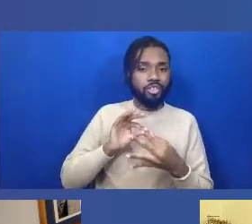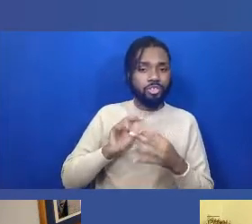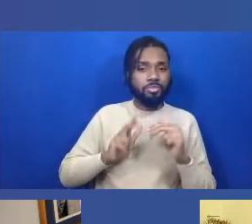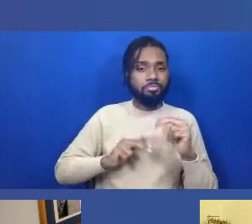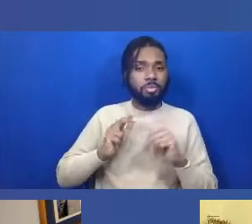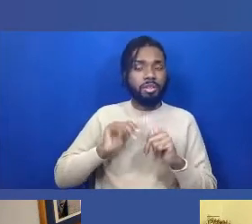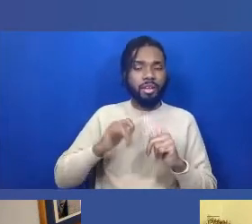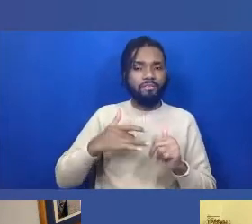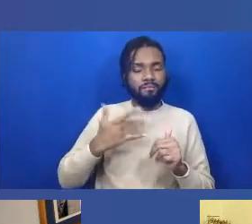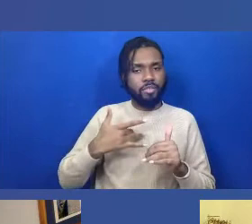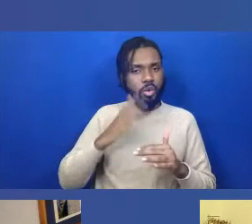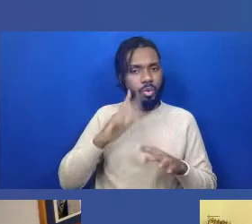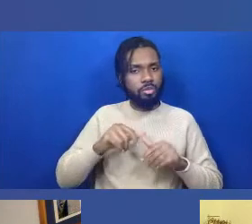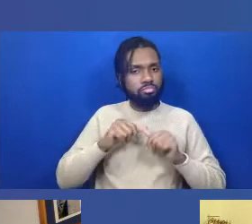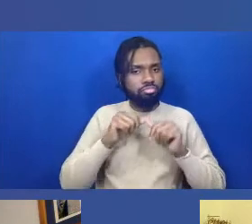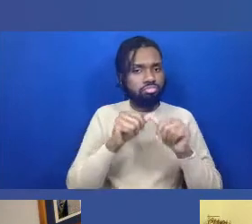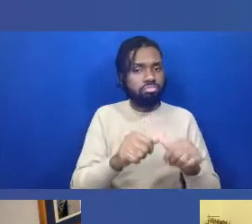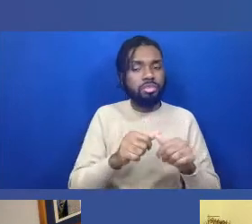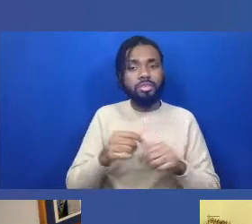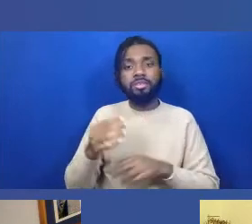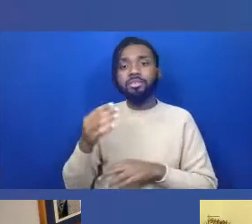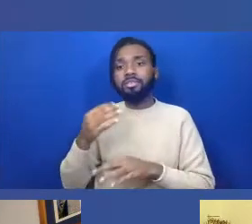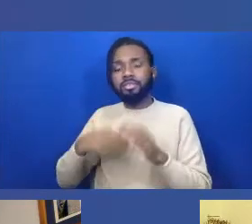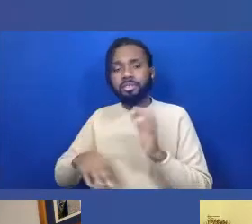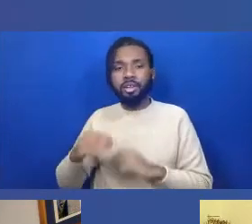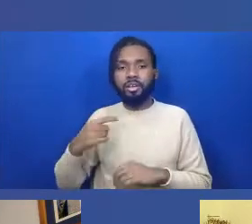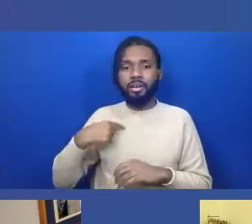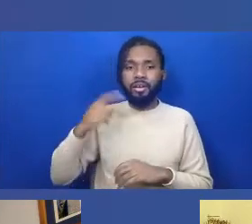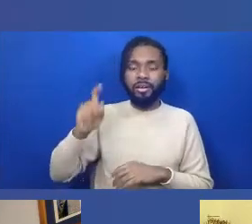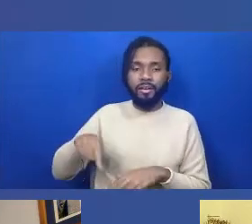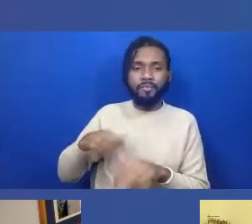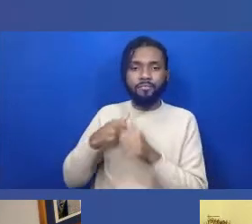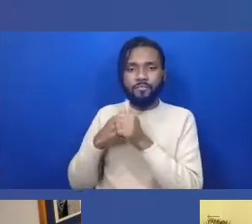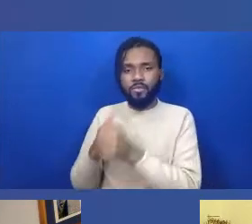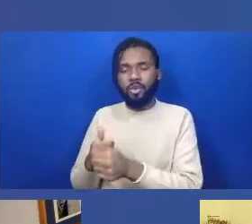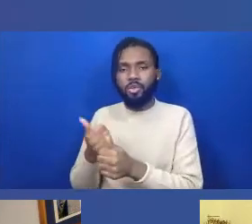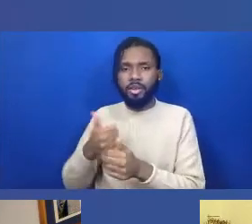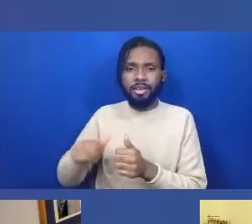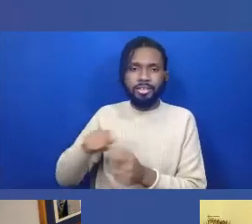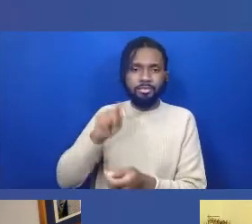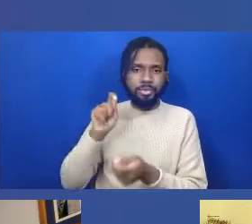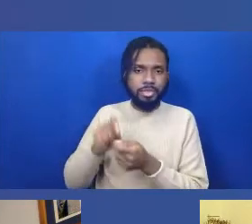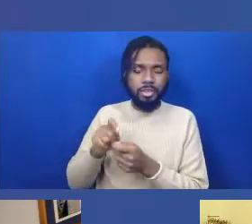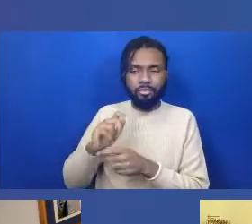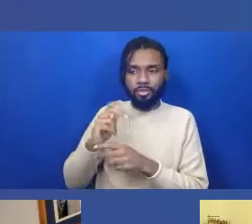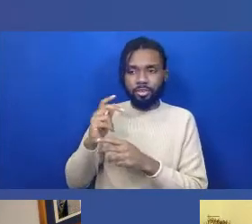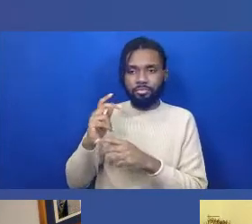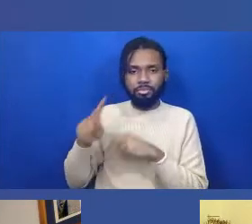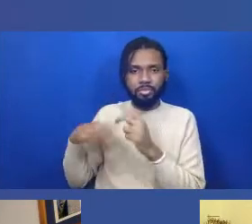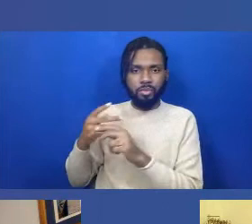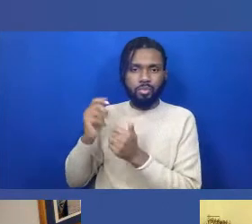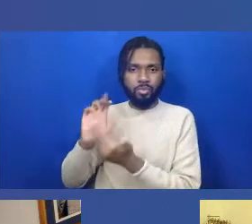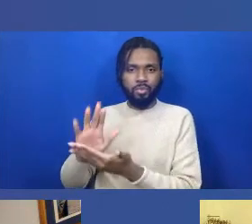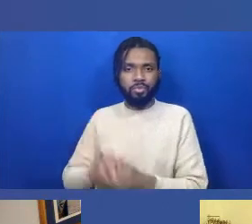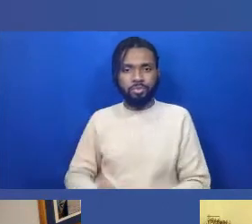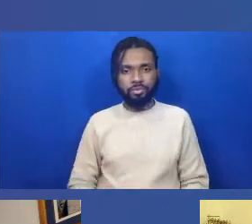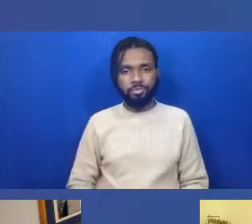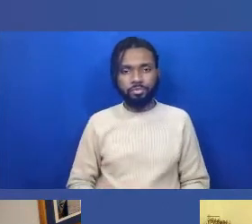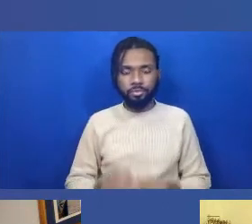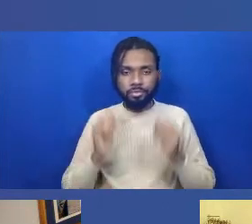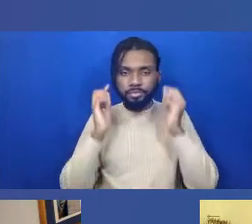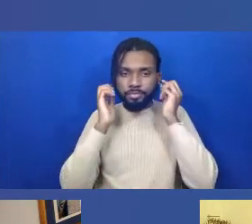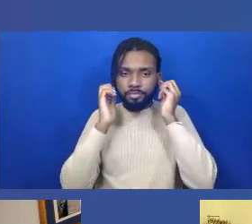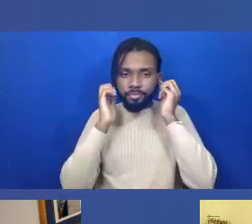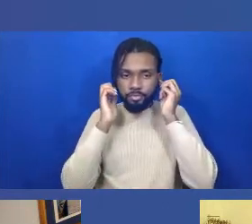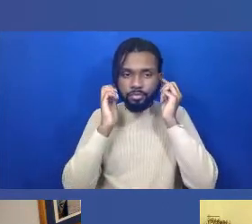lasting, as opposed to having to, you know, adhere to any particular existing format. No, Maddie, I so